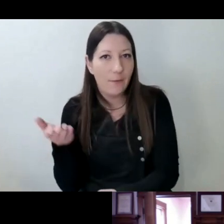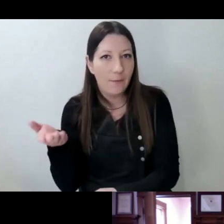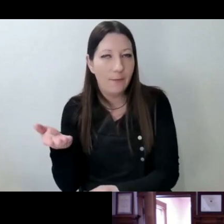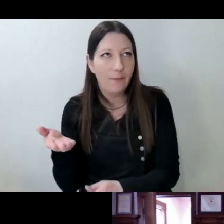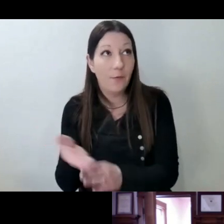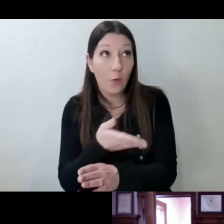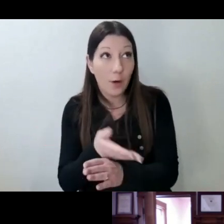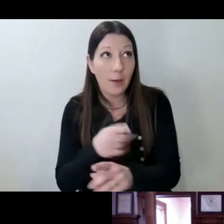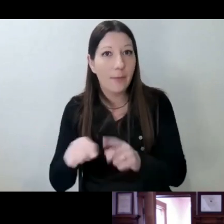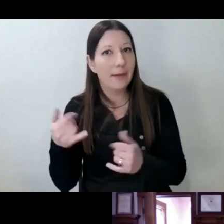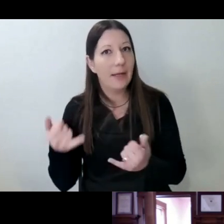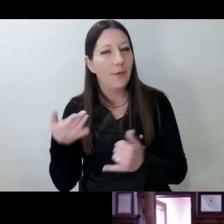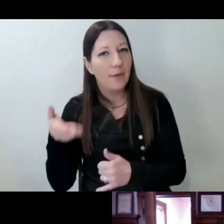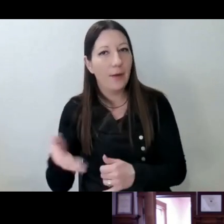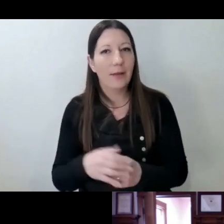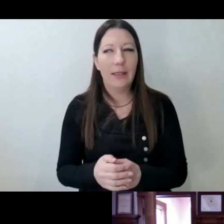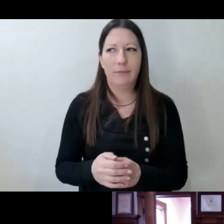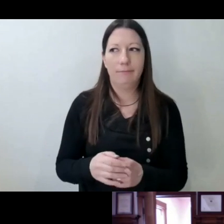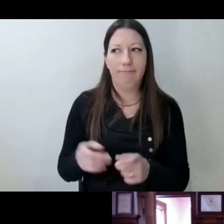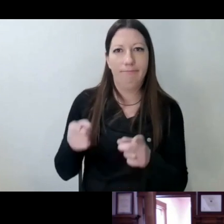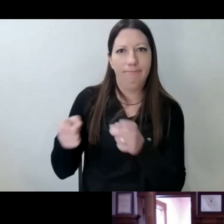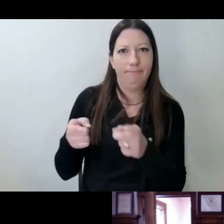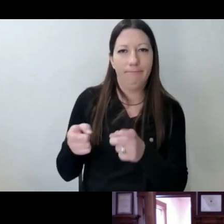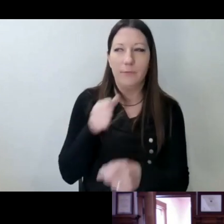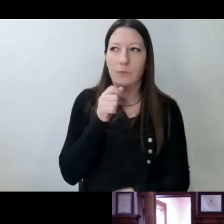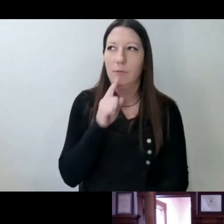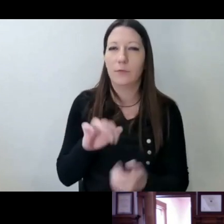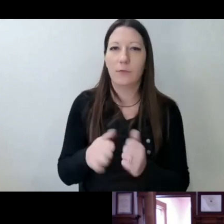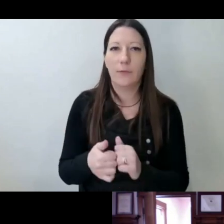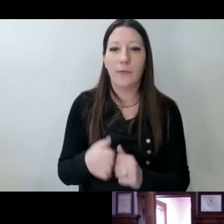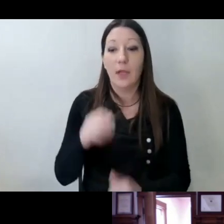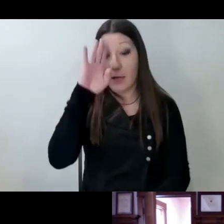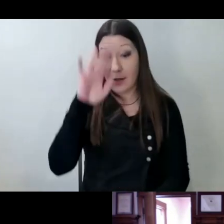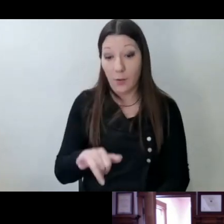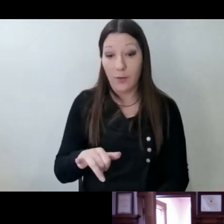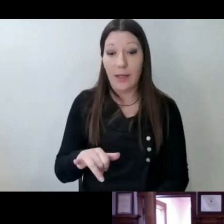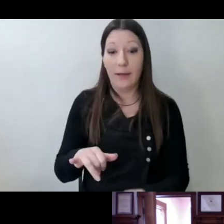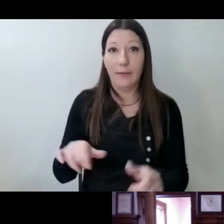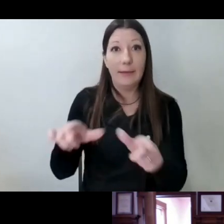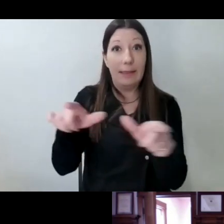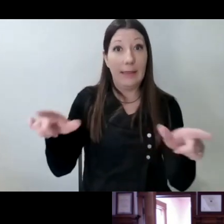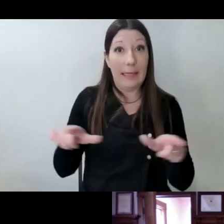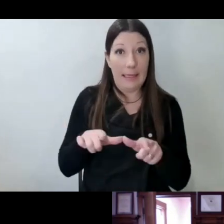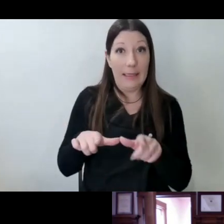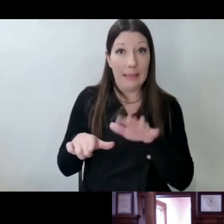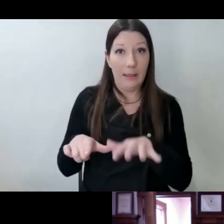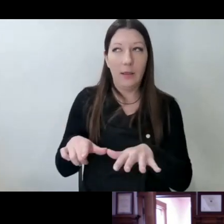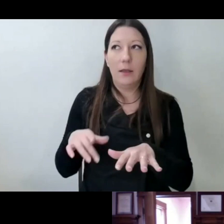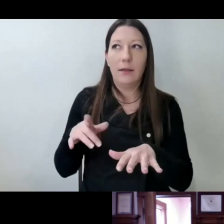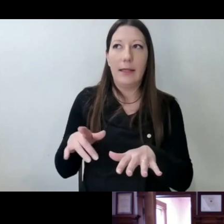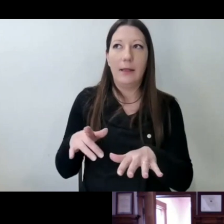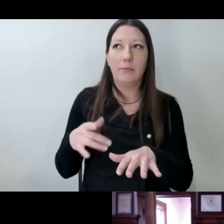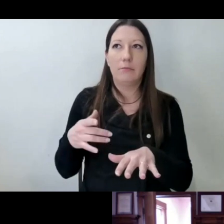all the ins and outs of that. I do know that the lake itself, like no additional properties can be built around the lake. Like they've kind